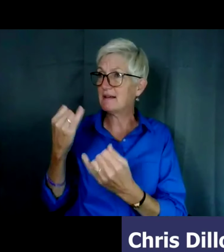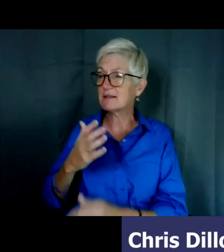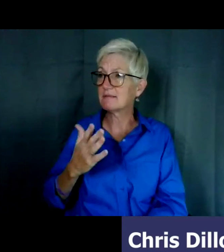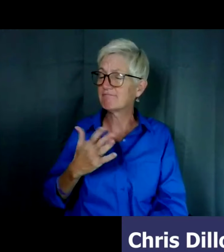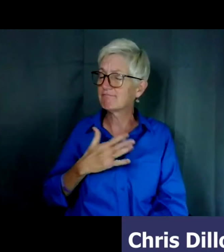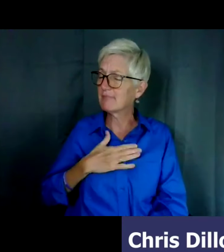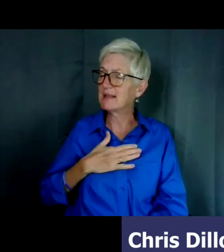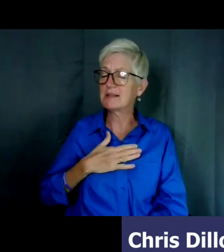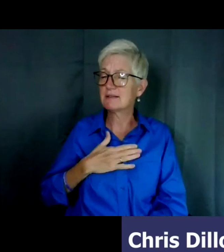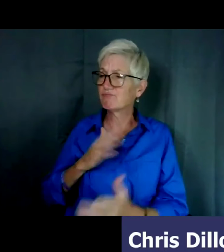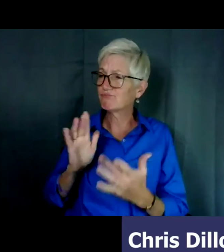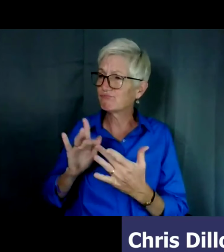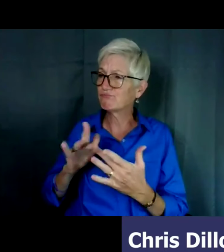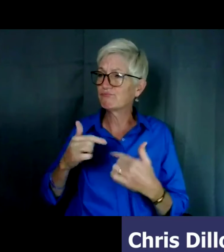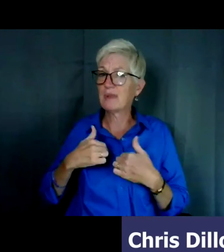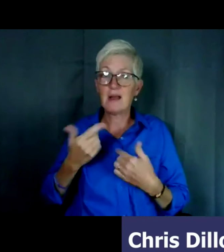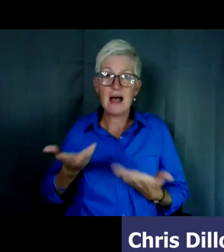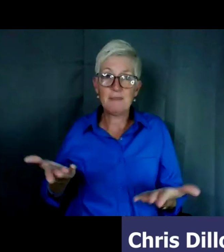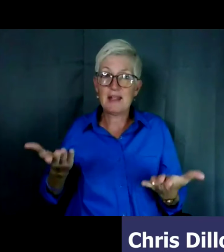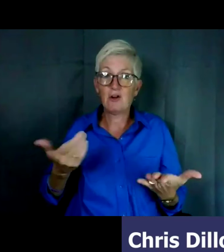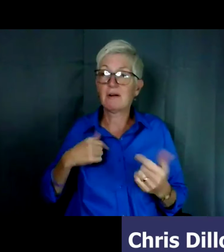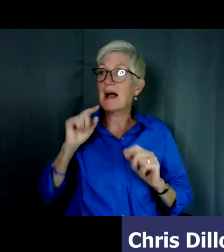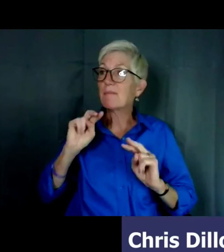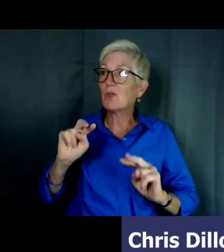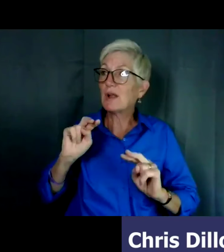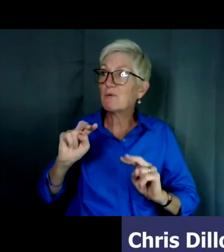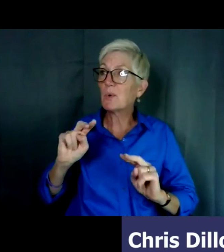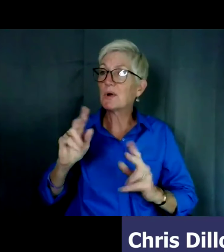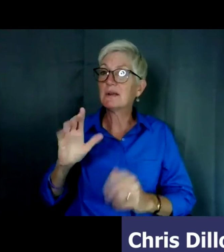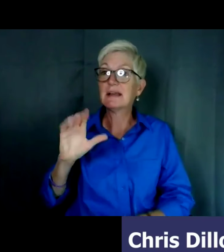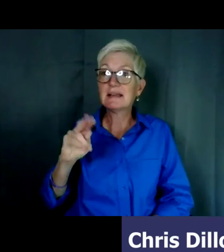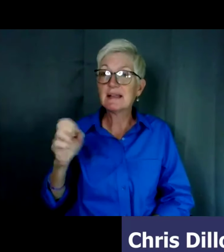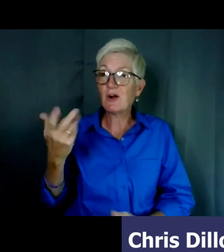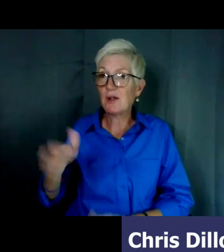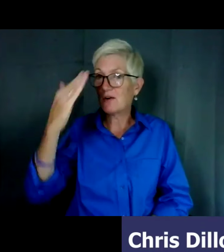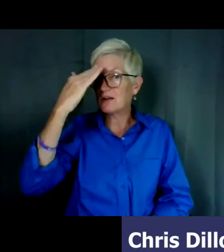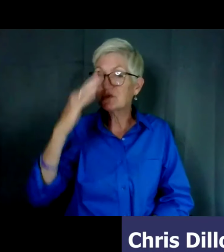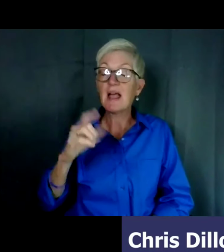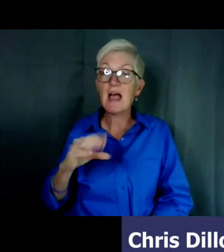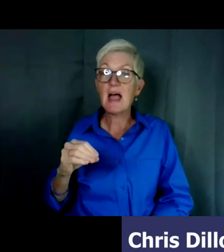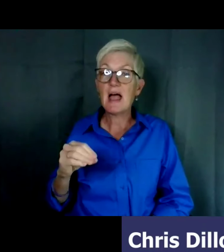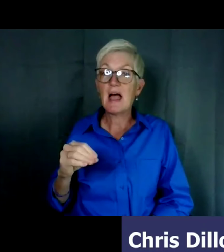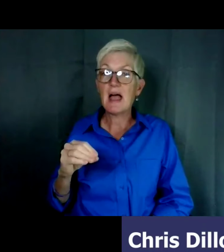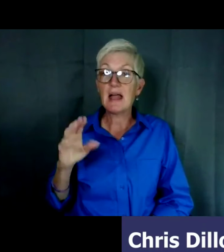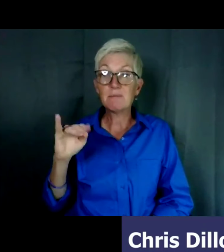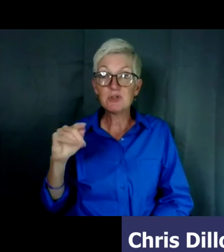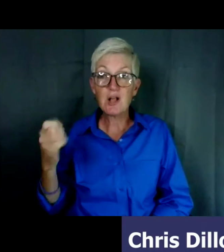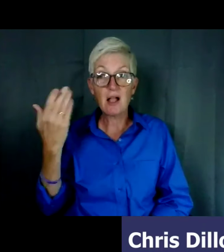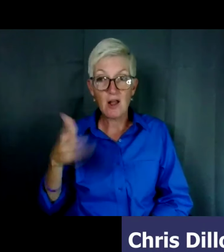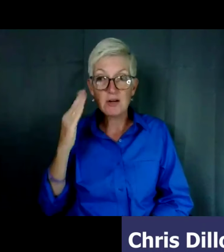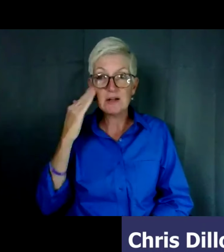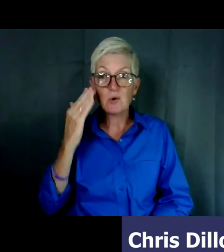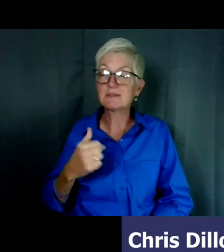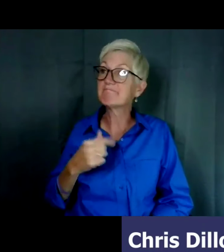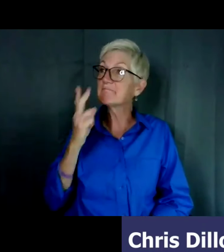feel free. I mean, I'm right here. I'm looking forward to, like, Carrie already realized that, Michelle's realizing that. Let's